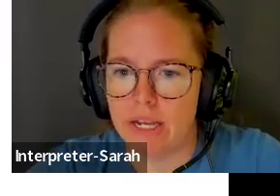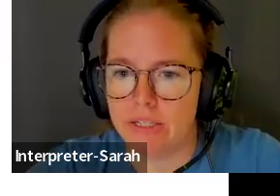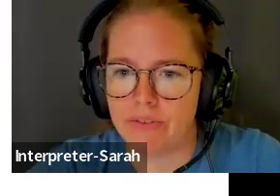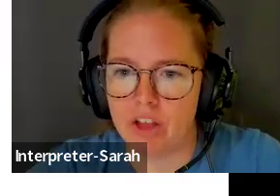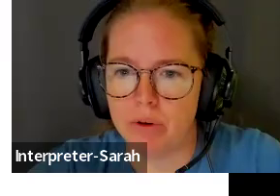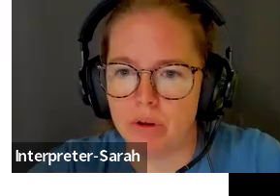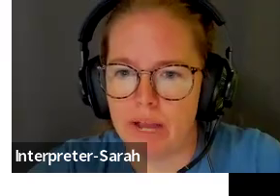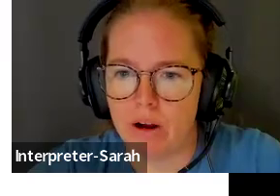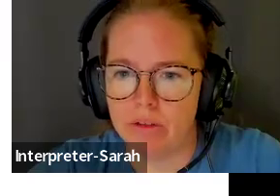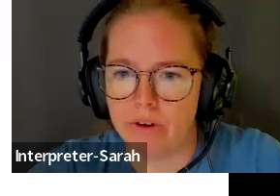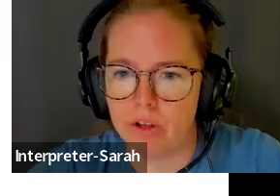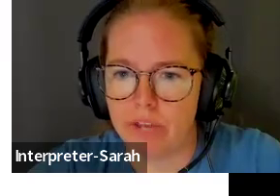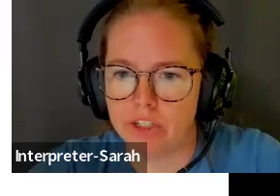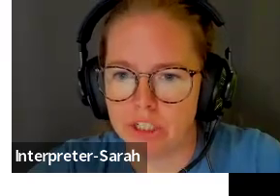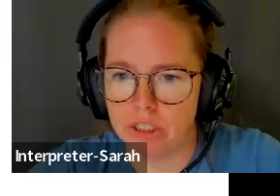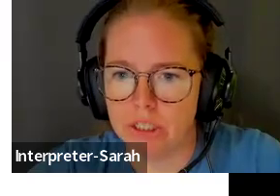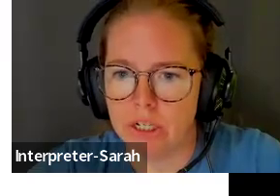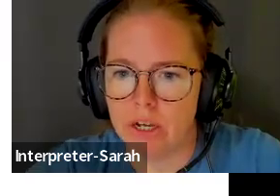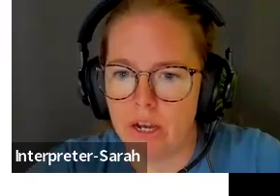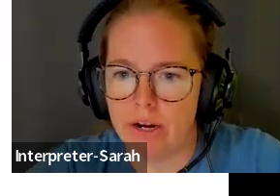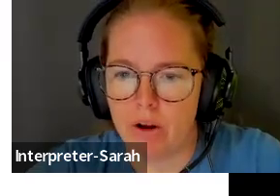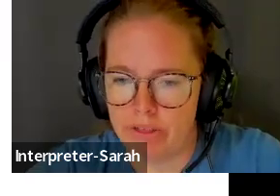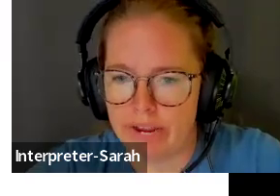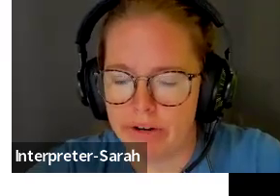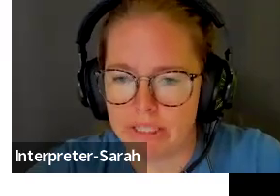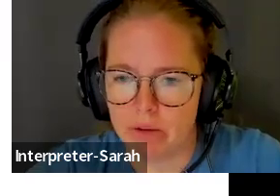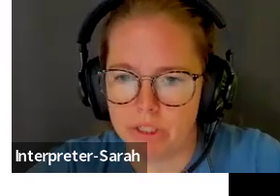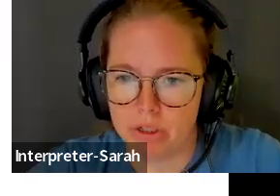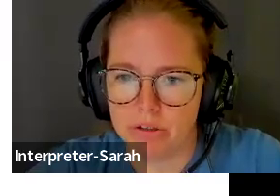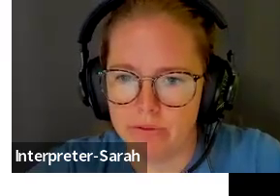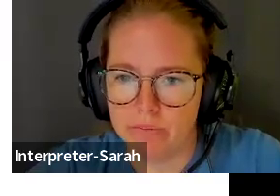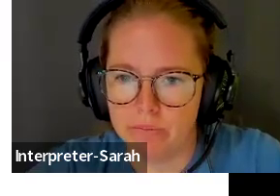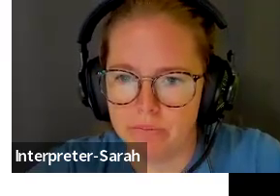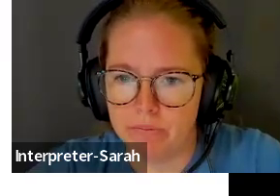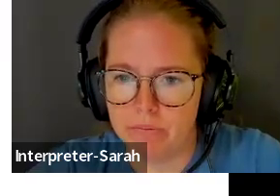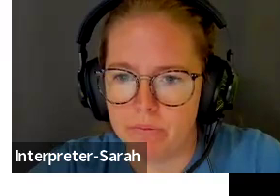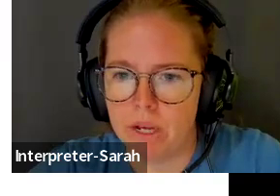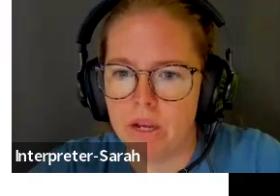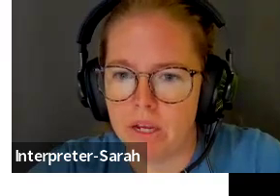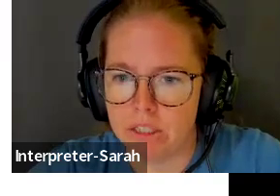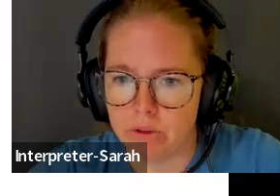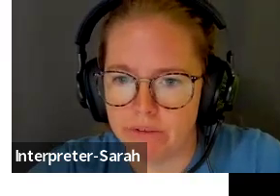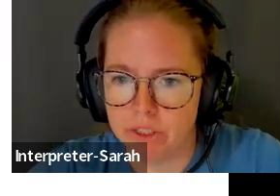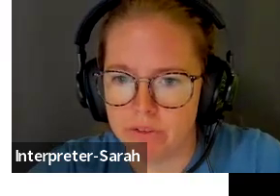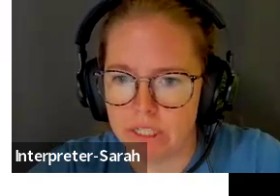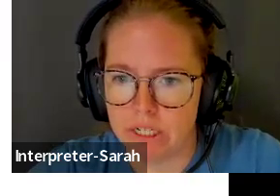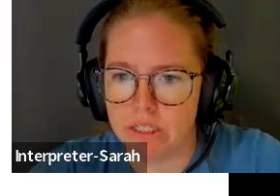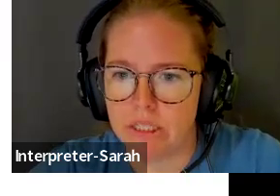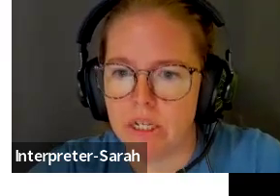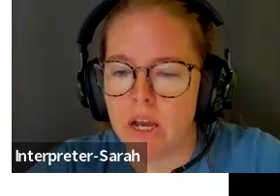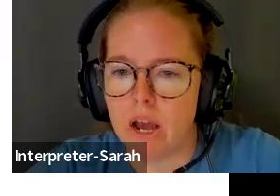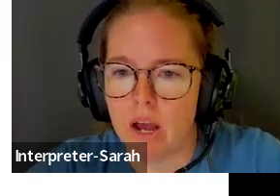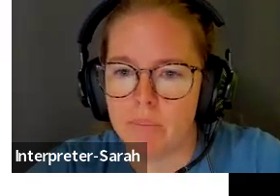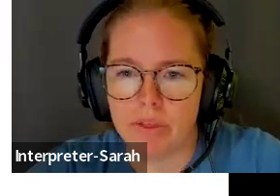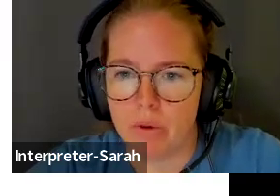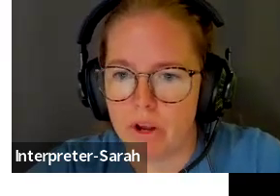access is available at all of our locations and in the counties that we serve. So deaf